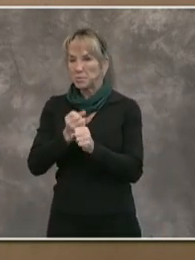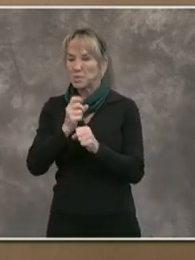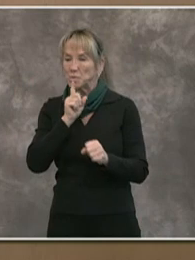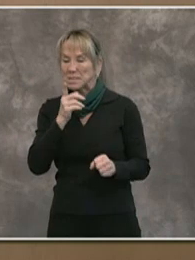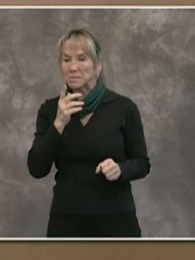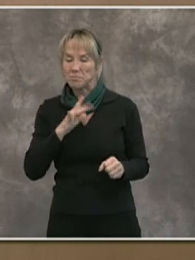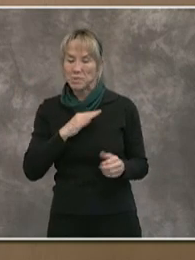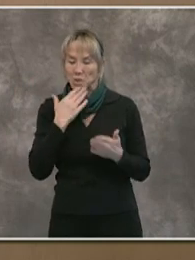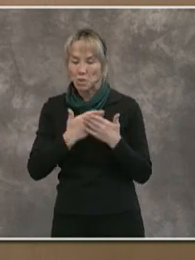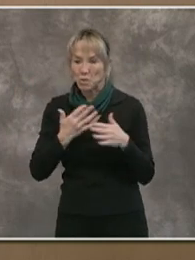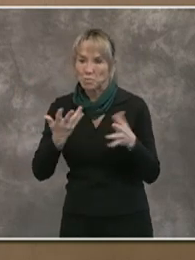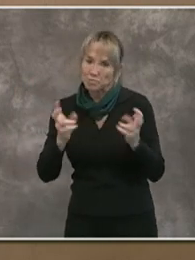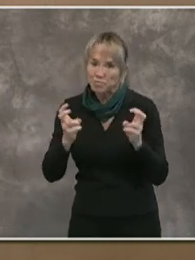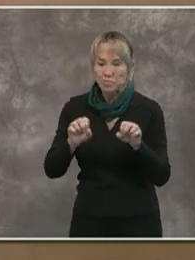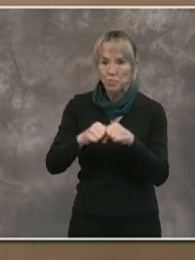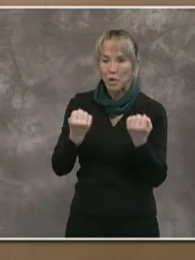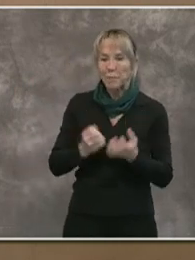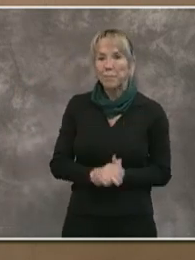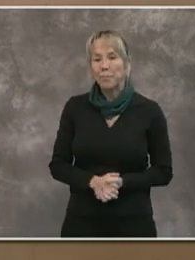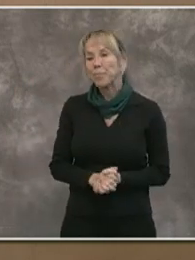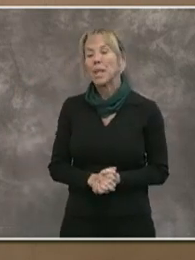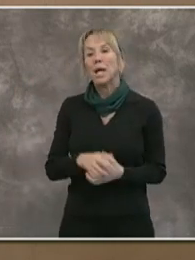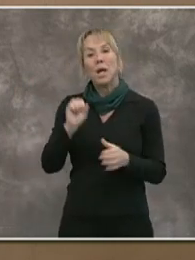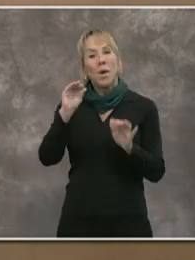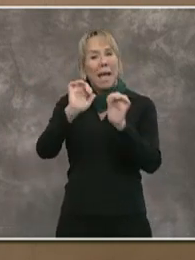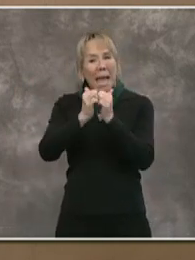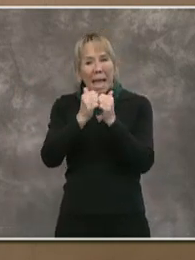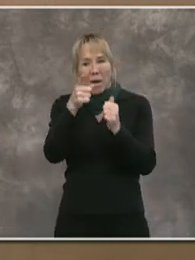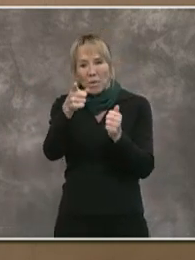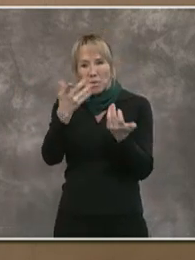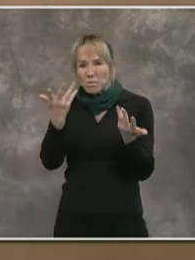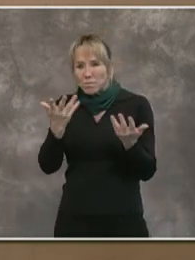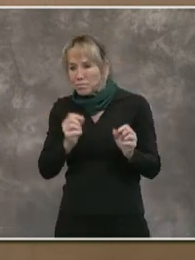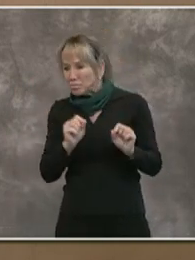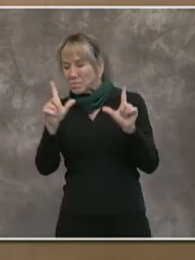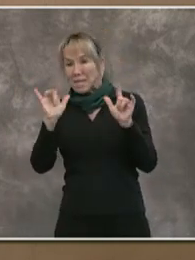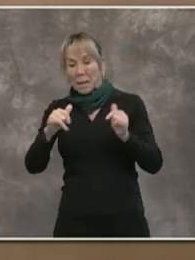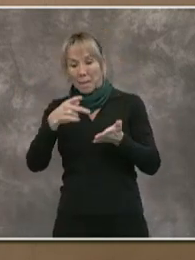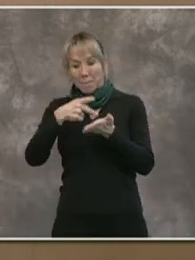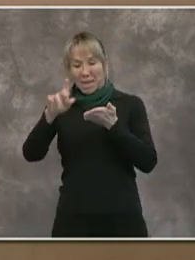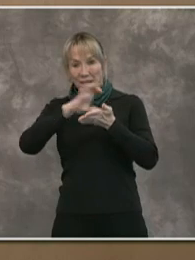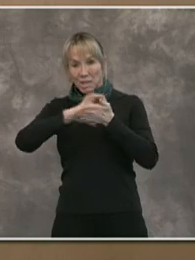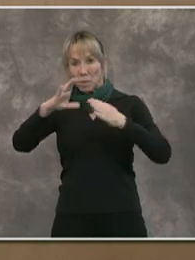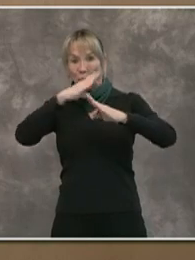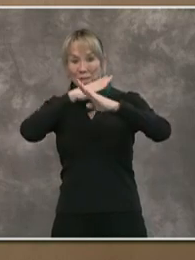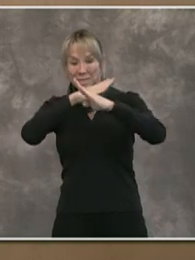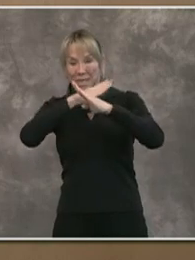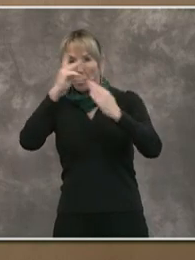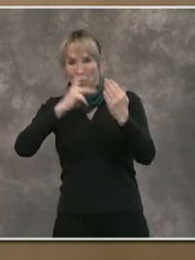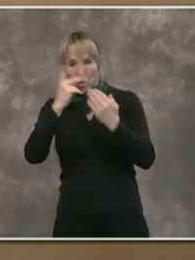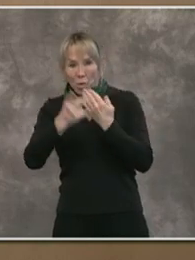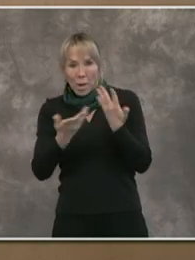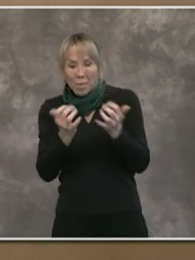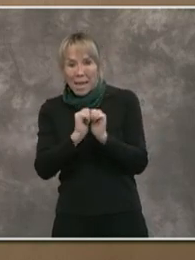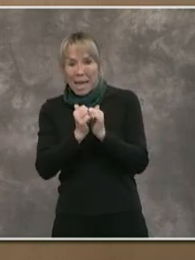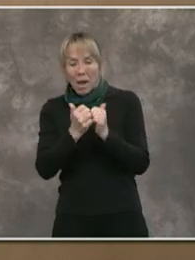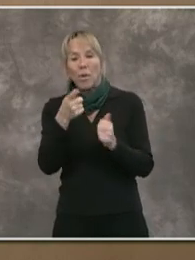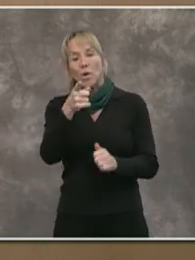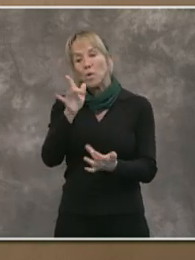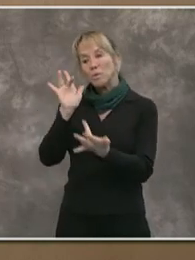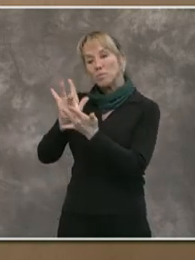Protection Program? To access the Paycheck Protection Program, you would contact your